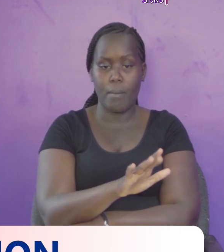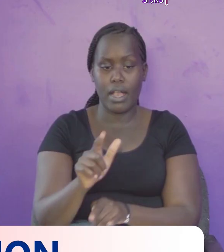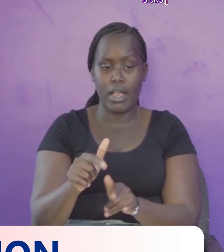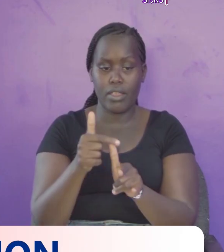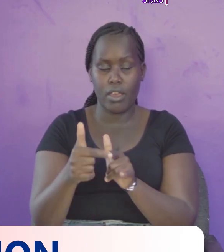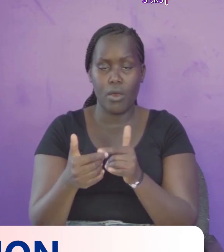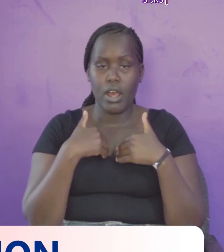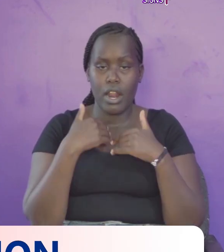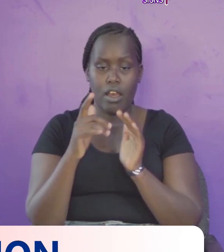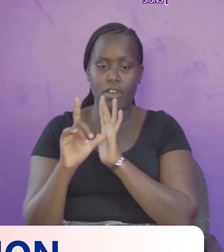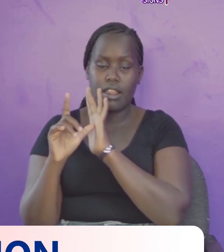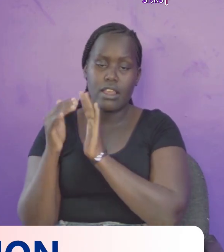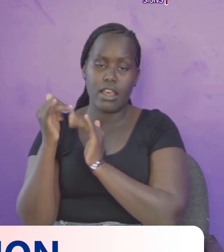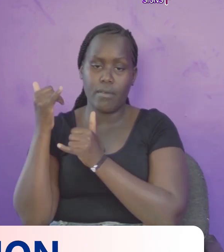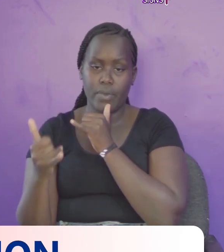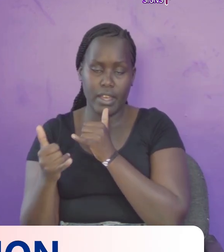tail end.